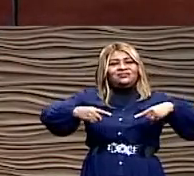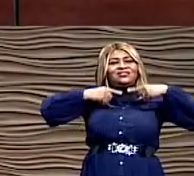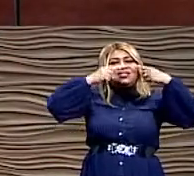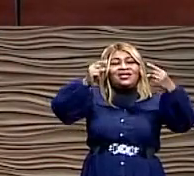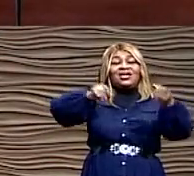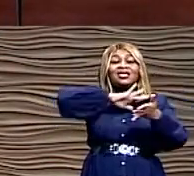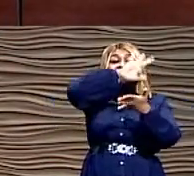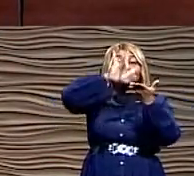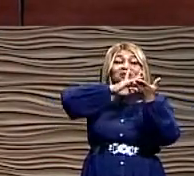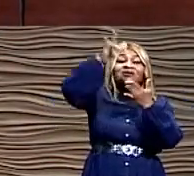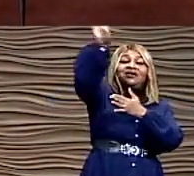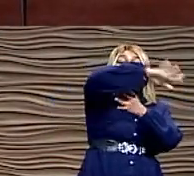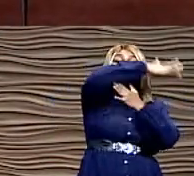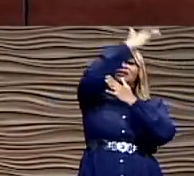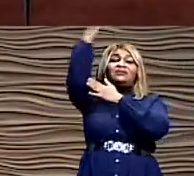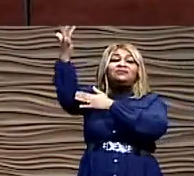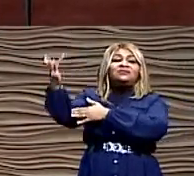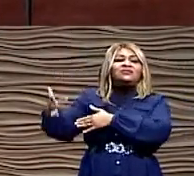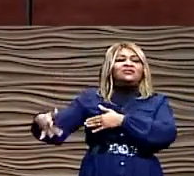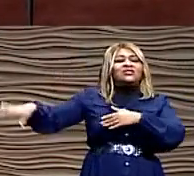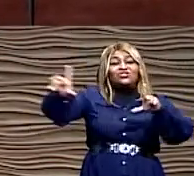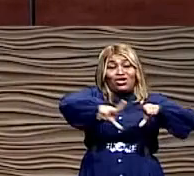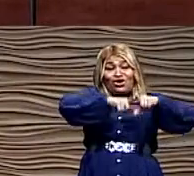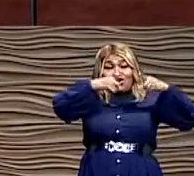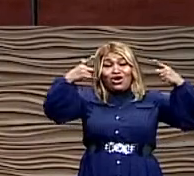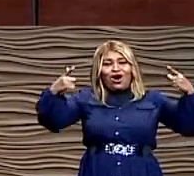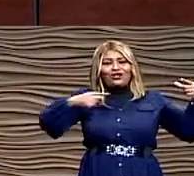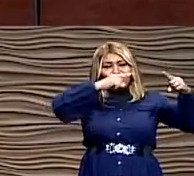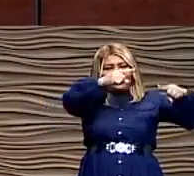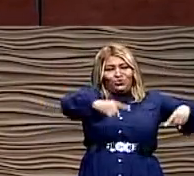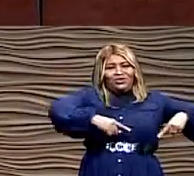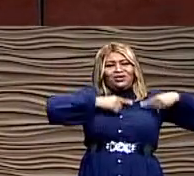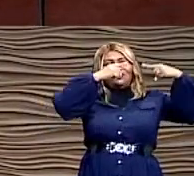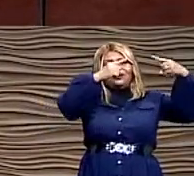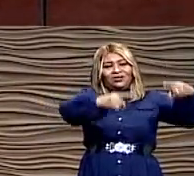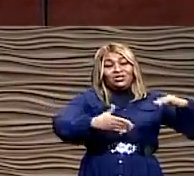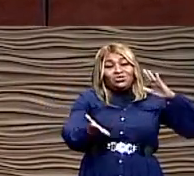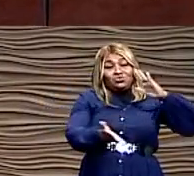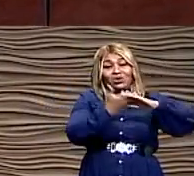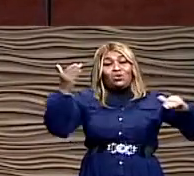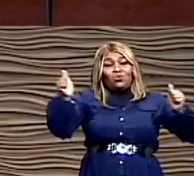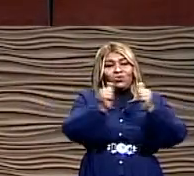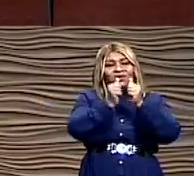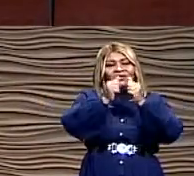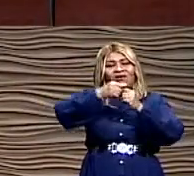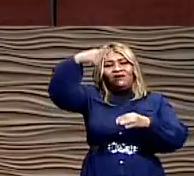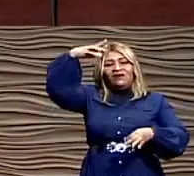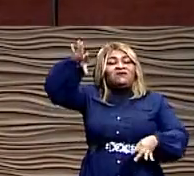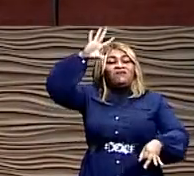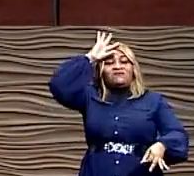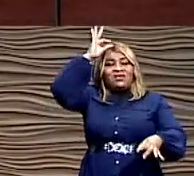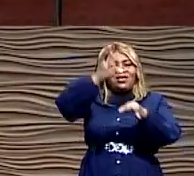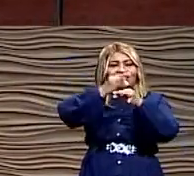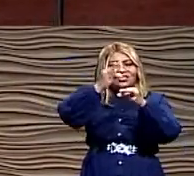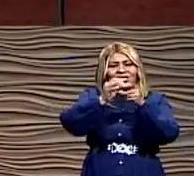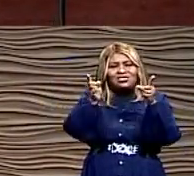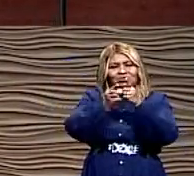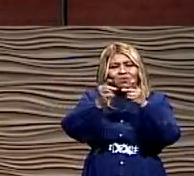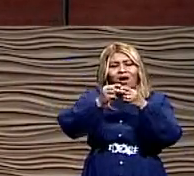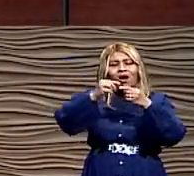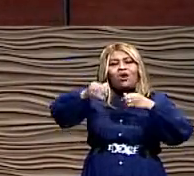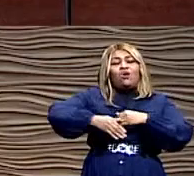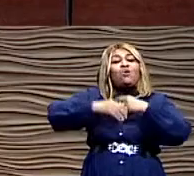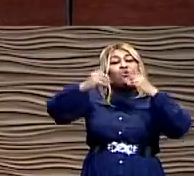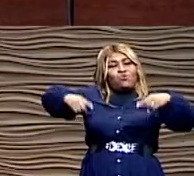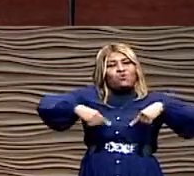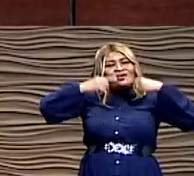way in the middle of the air. Big wheel run by faith, then we'll run by the grace of God. A wheel